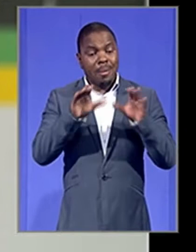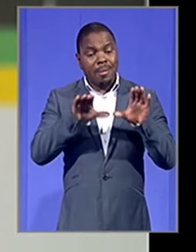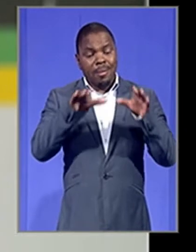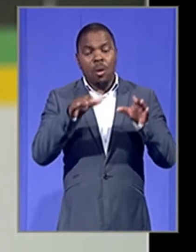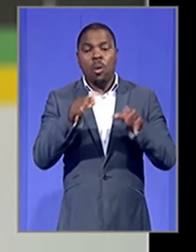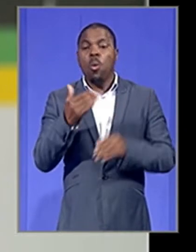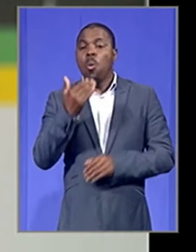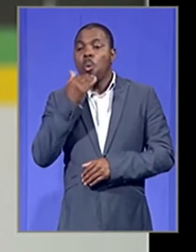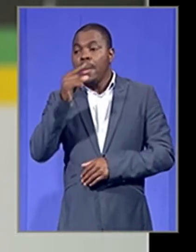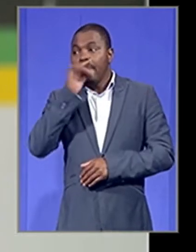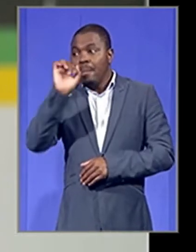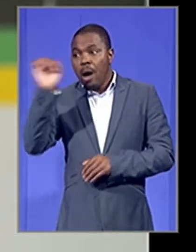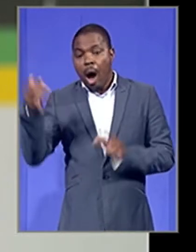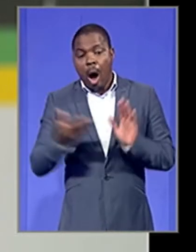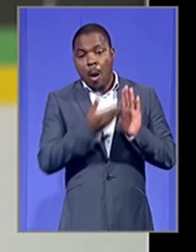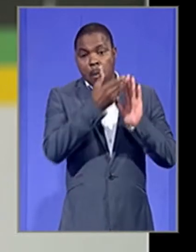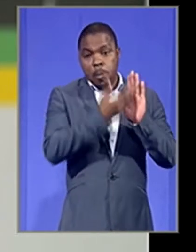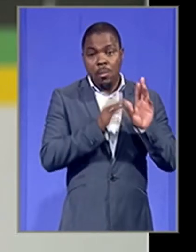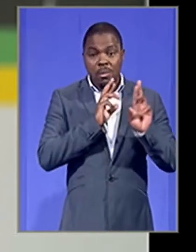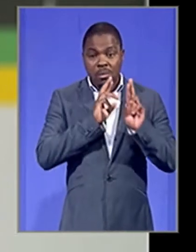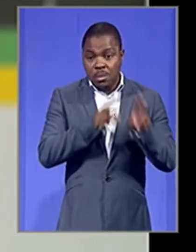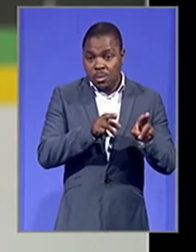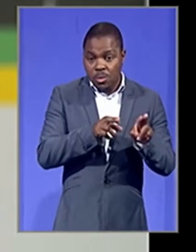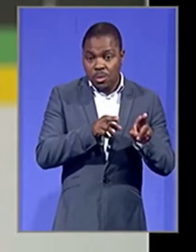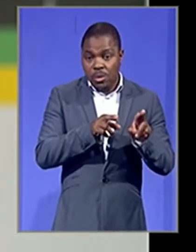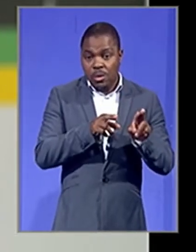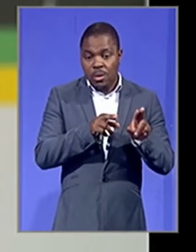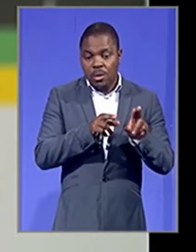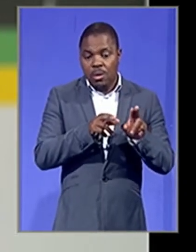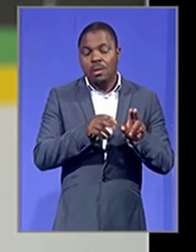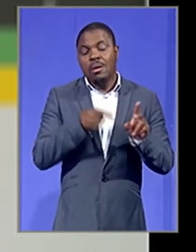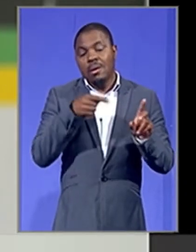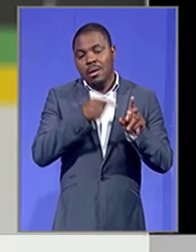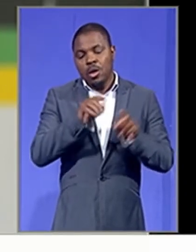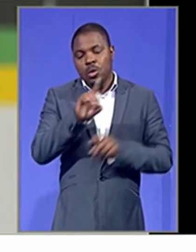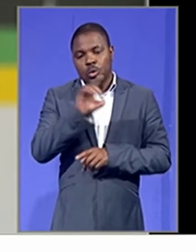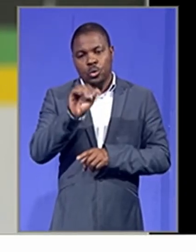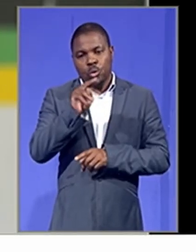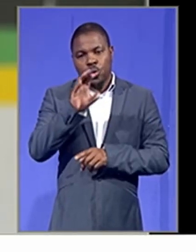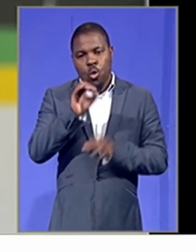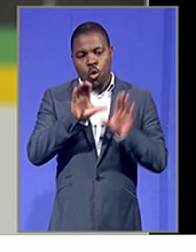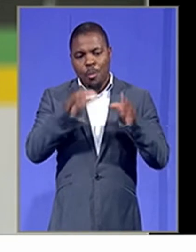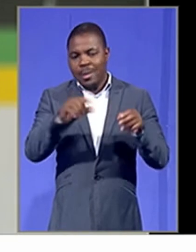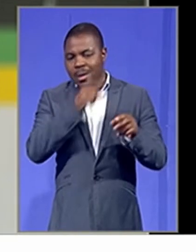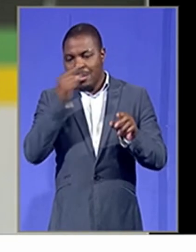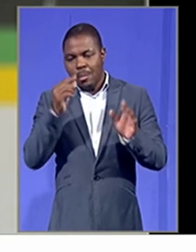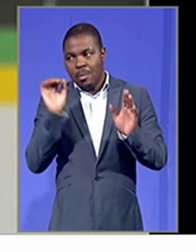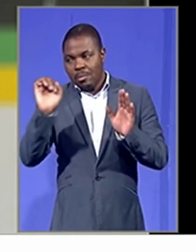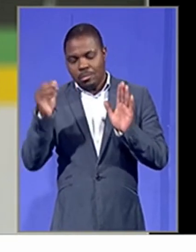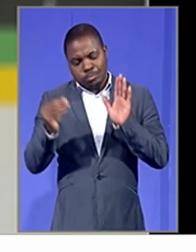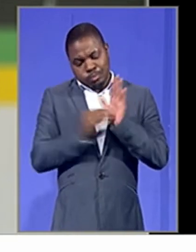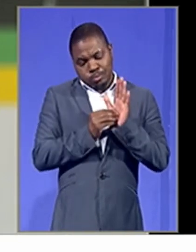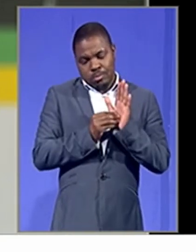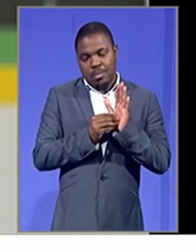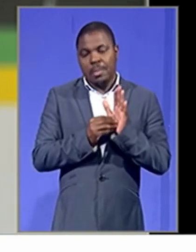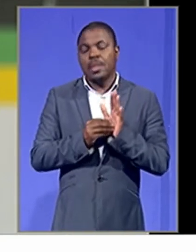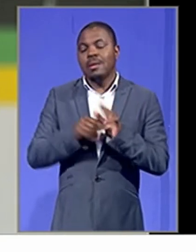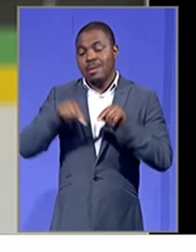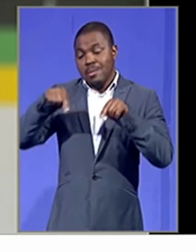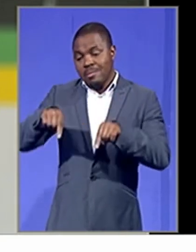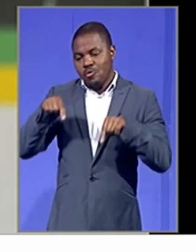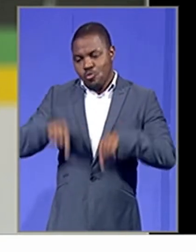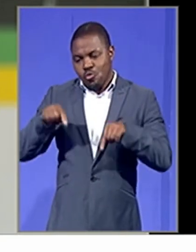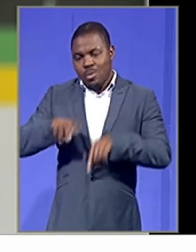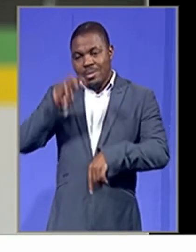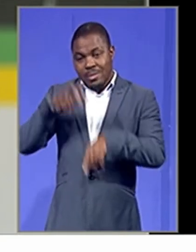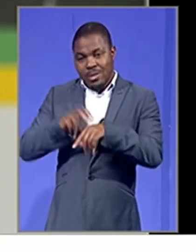mentioned or implicated, by this Commission on State Capture should immediately report to